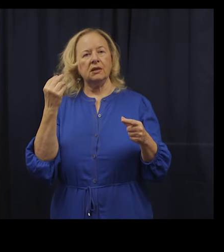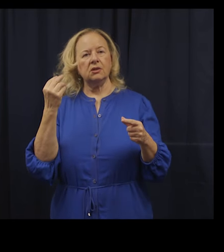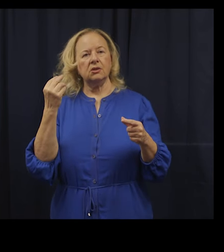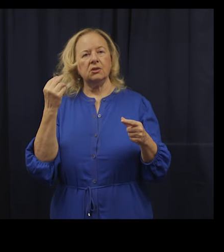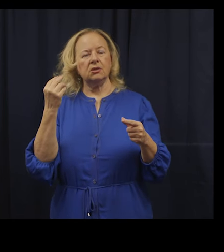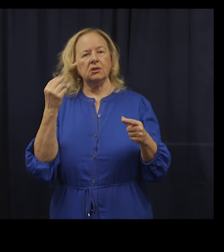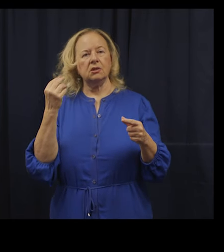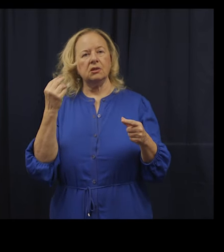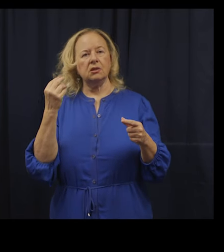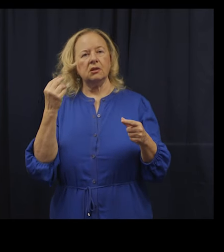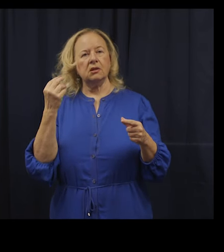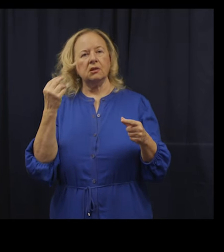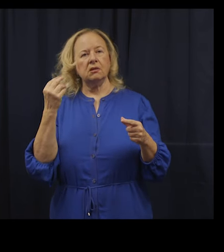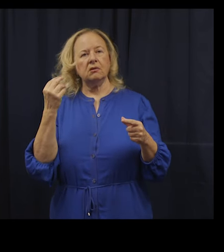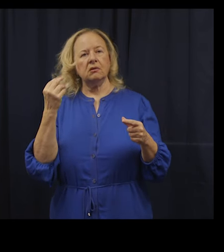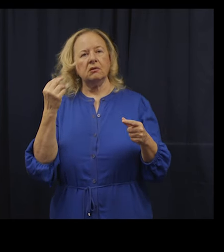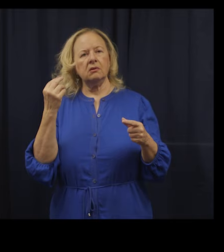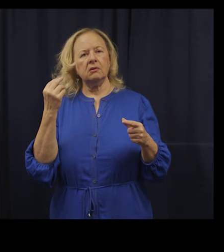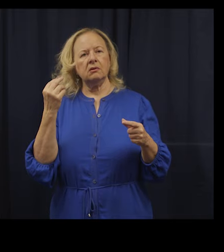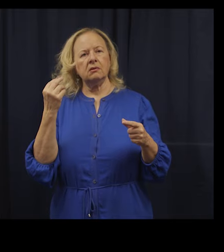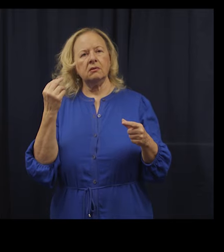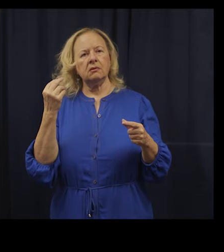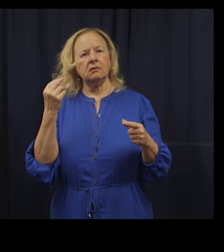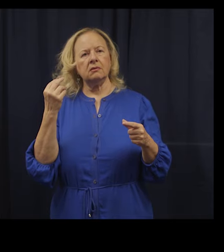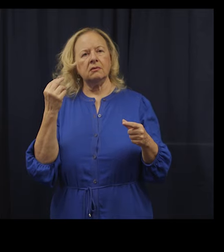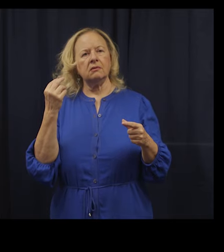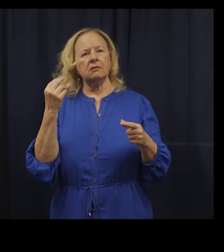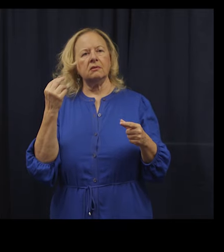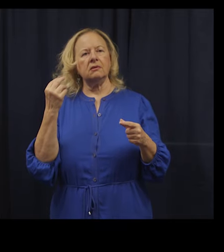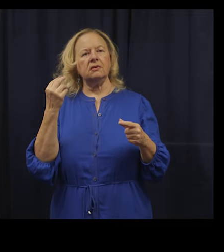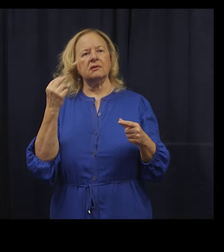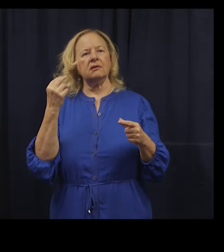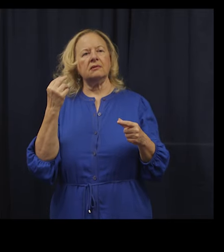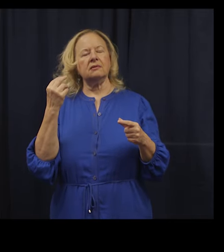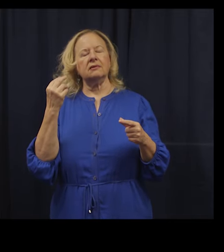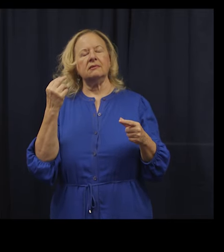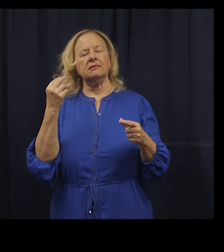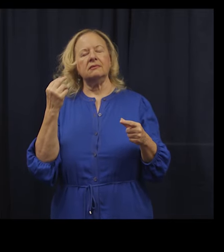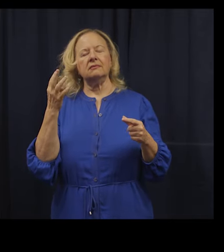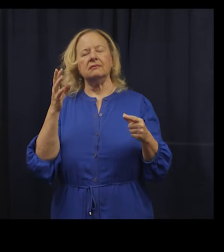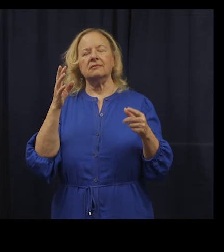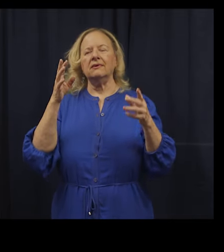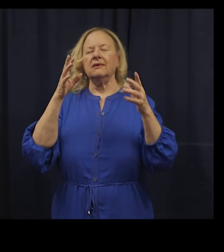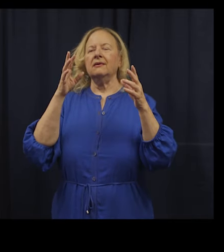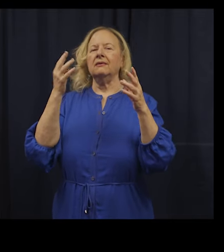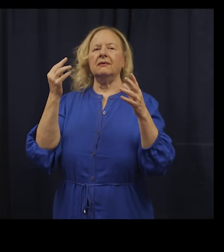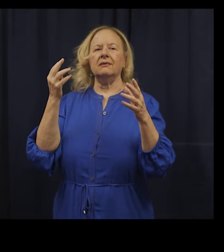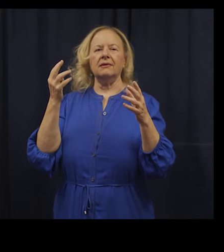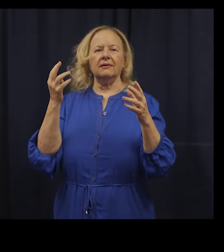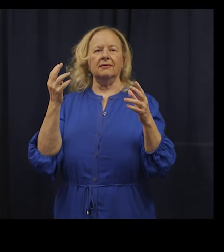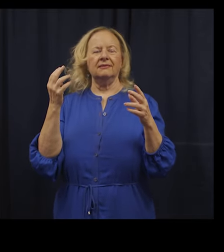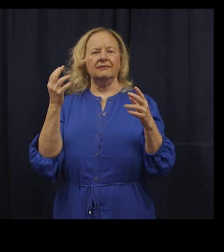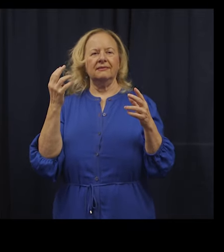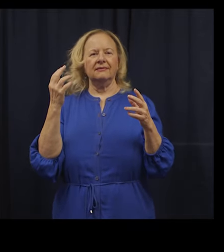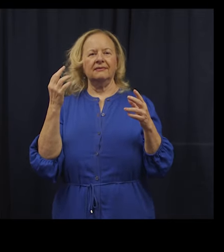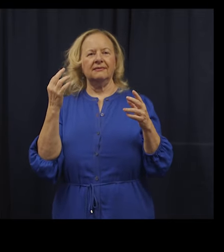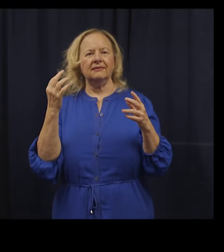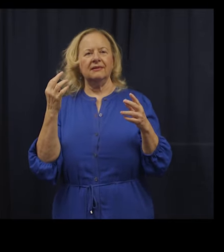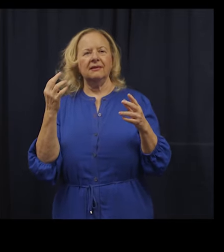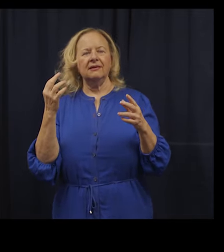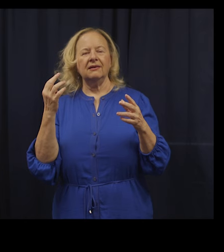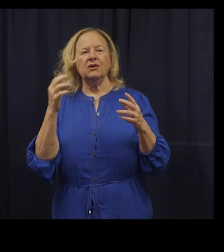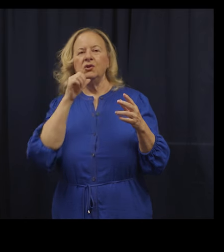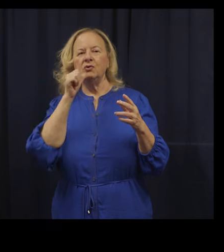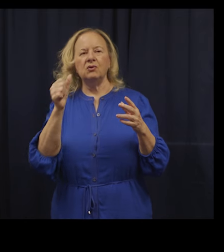he's saying this is the Messiah, son of David, son of David, son of David. But if you don't know the 14 and the David, you don't